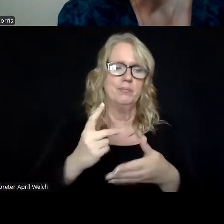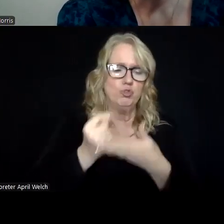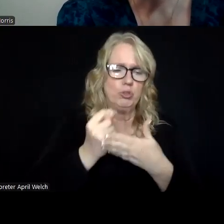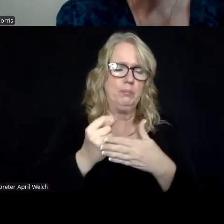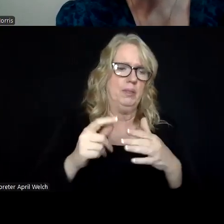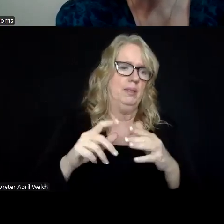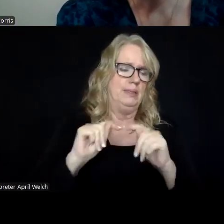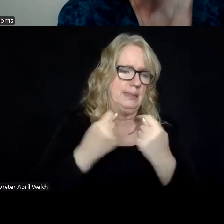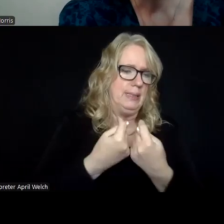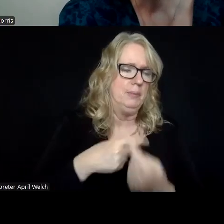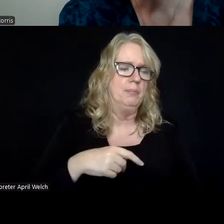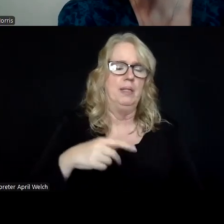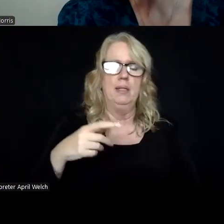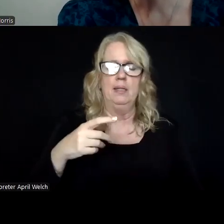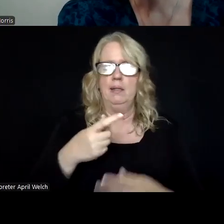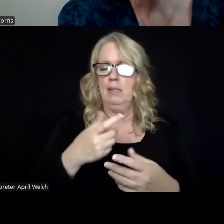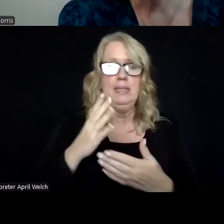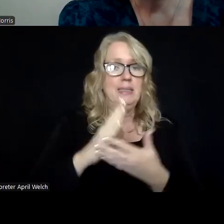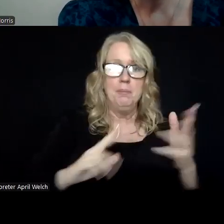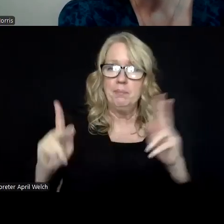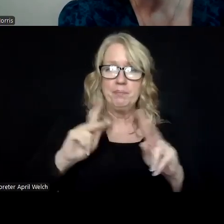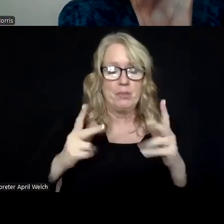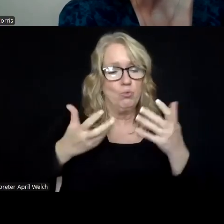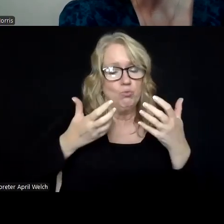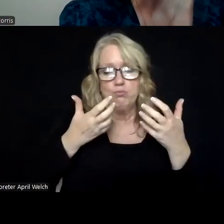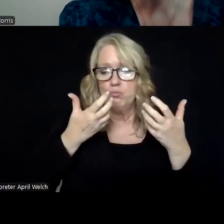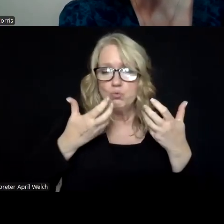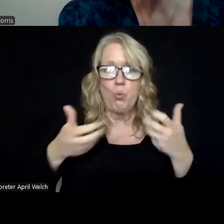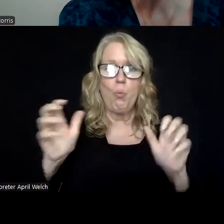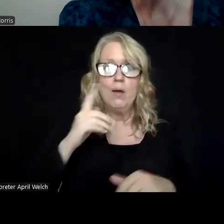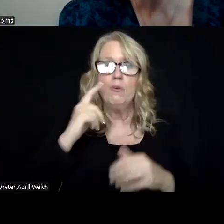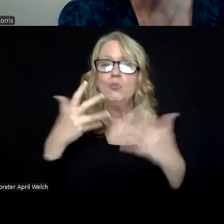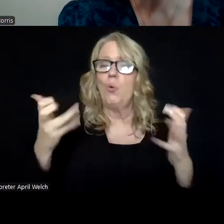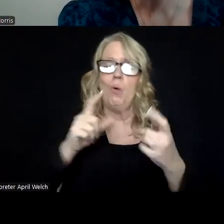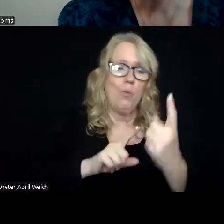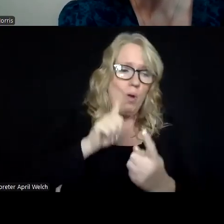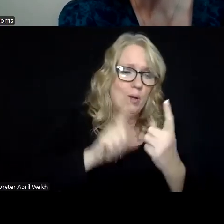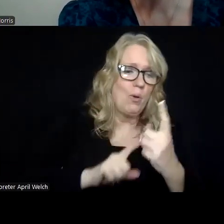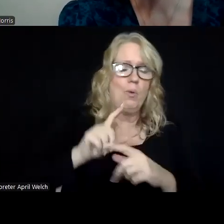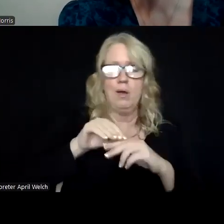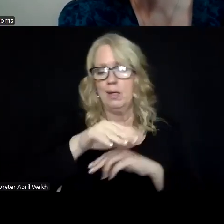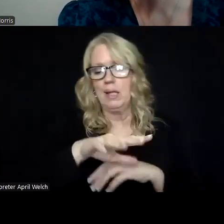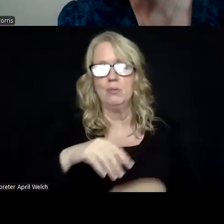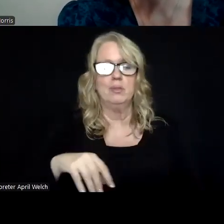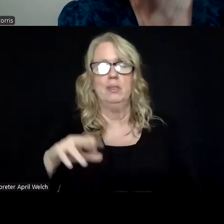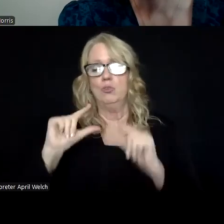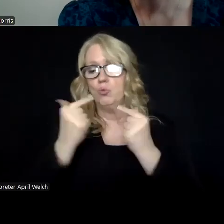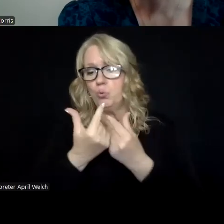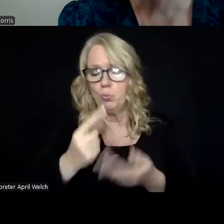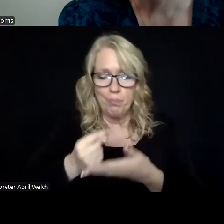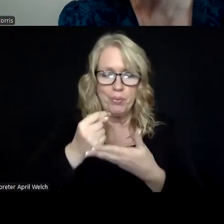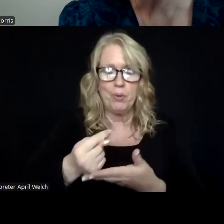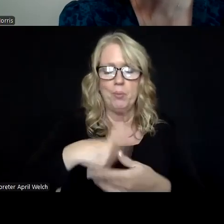maybe don't want to do necessarily a lot of one-to-one counseling or group therapy, there might be opportunity